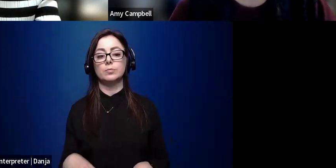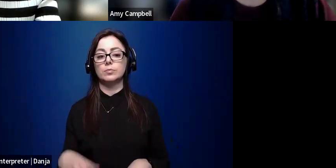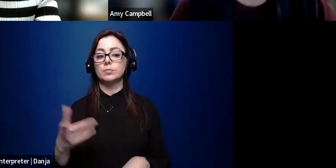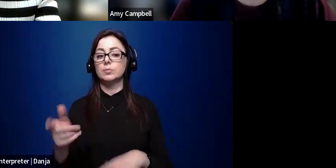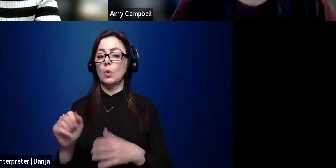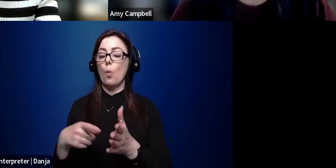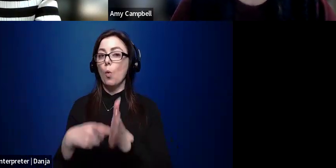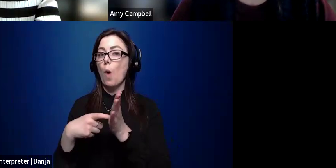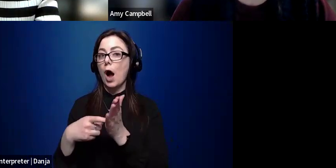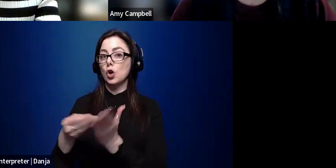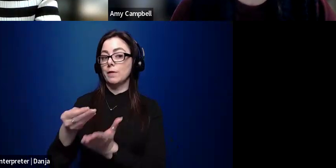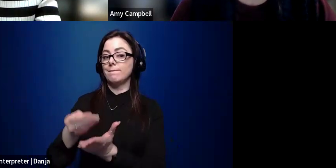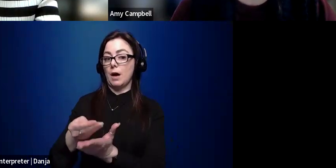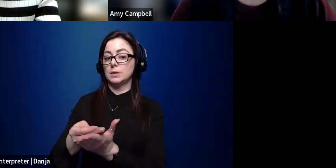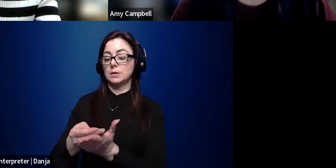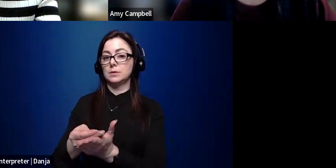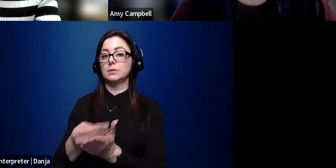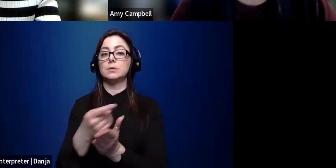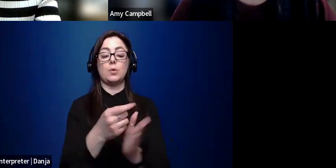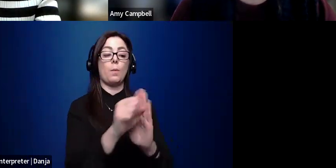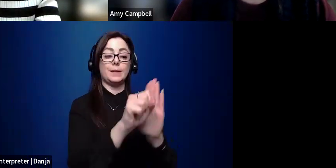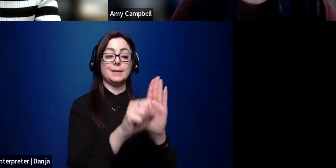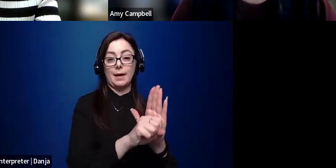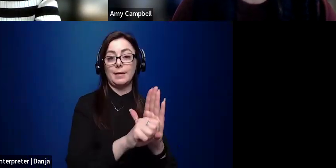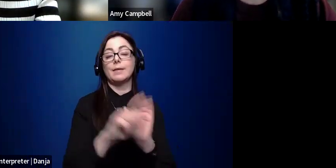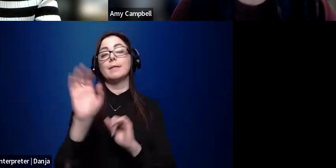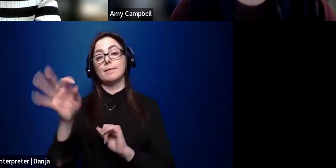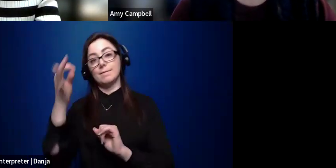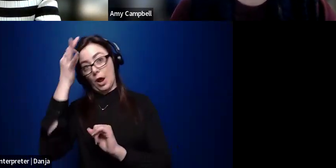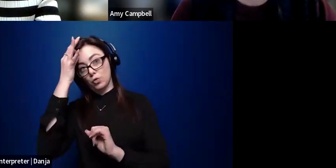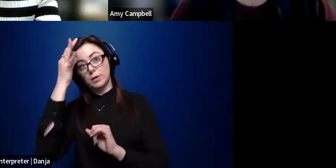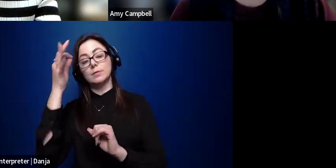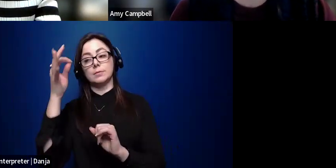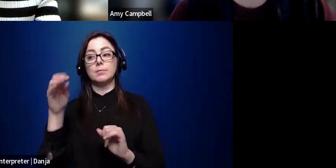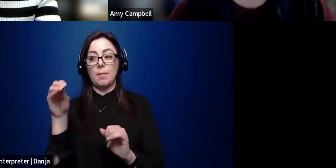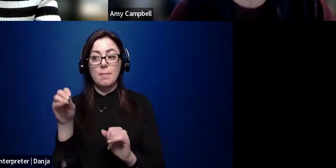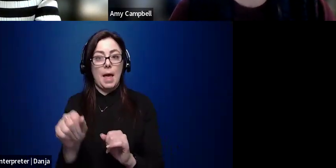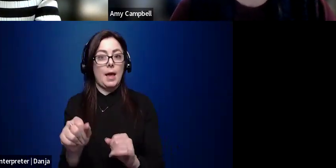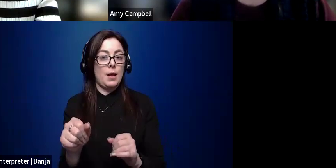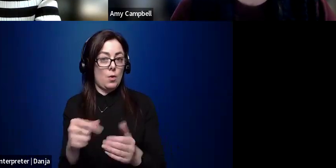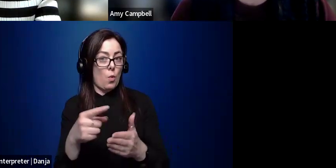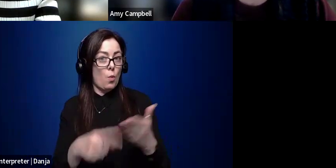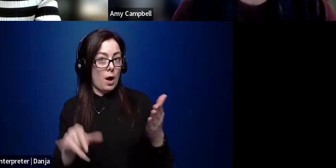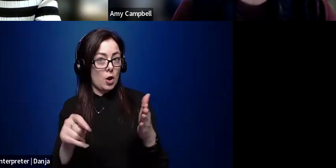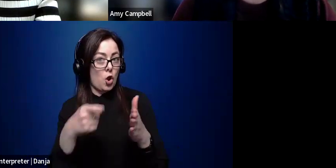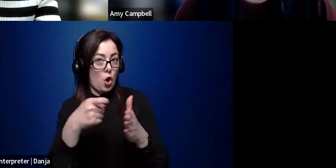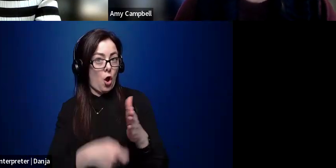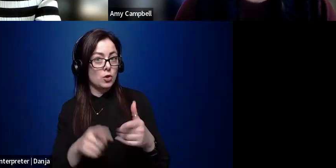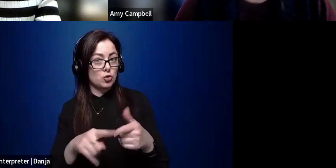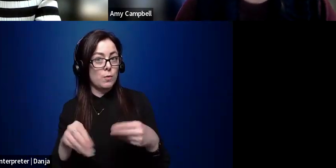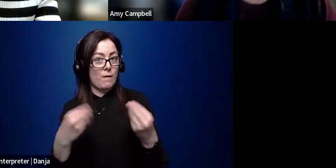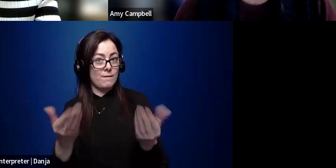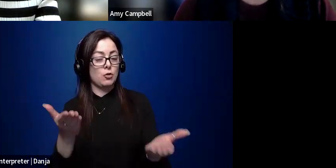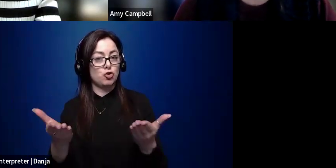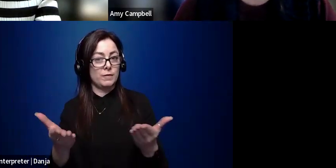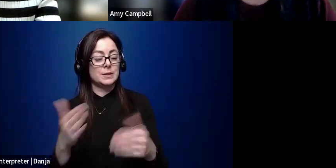fund. So the state and the feds pay what it costs to provide the services on our menu.